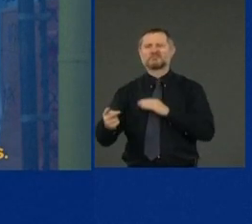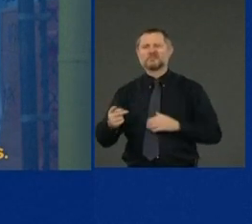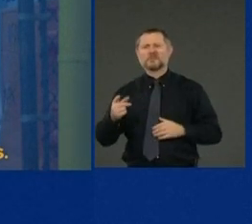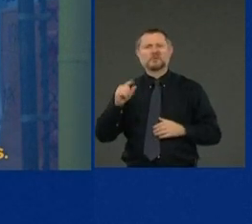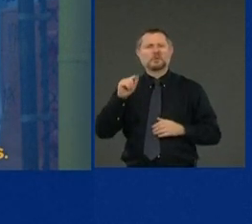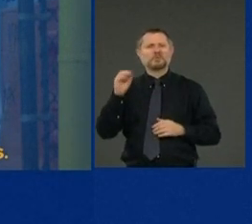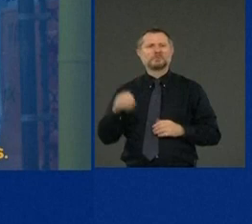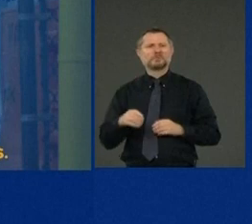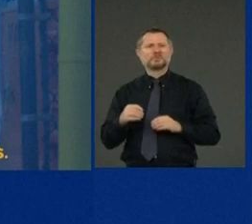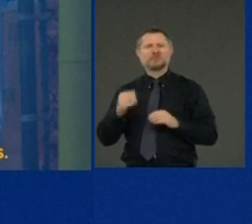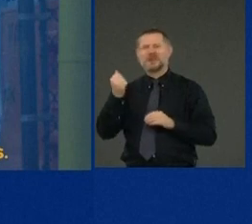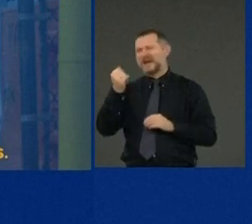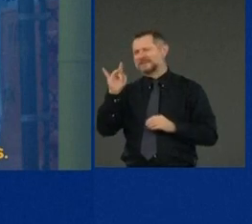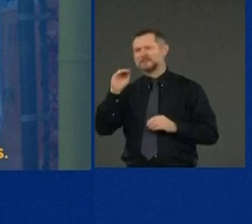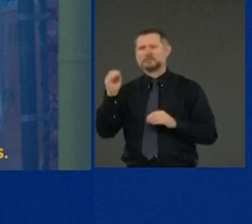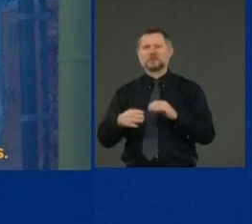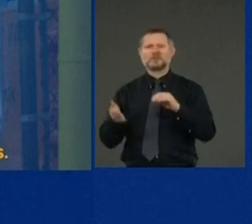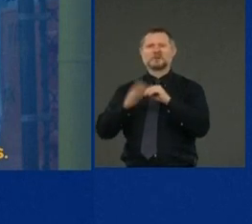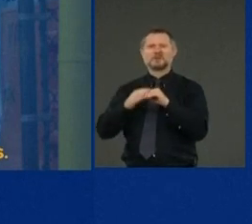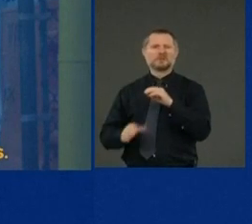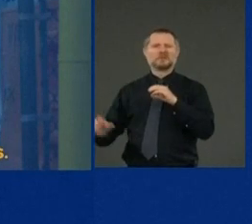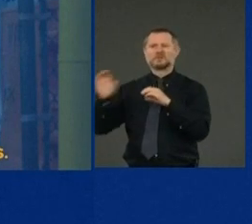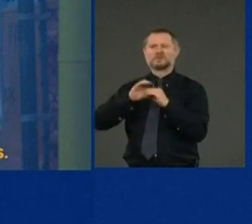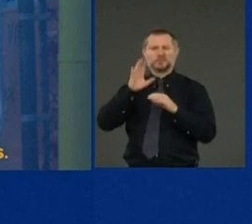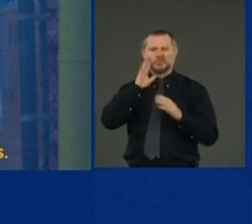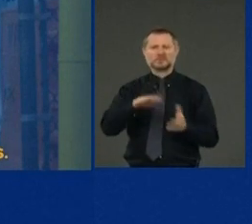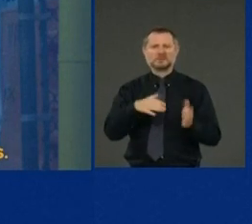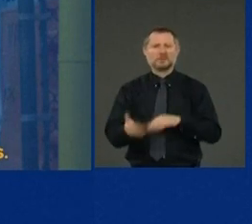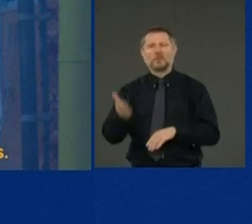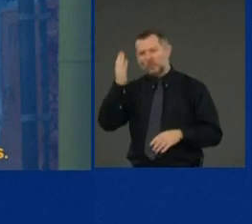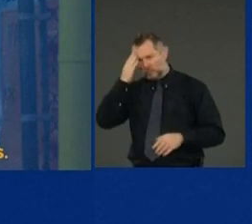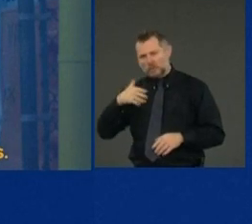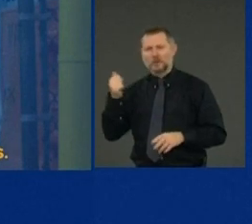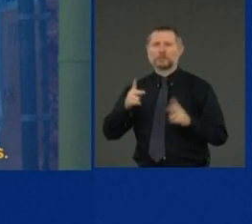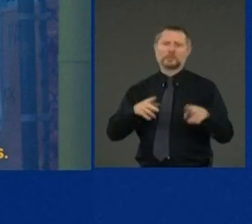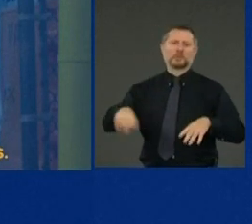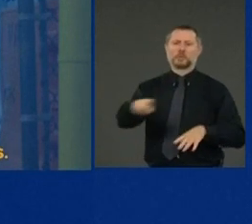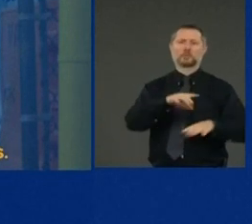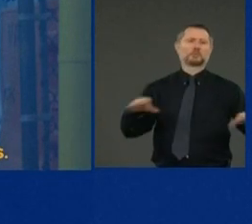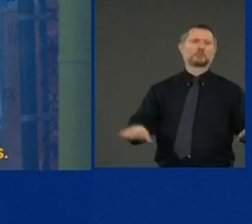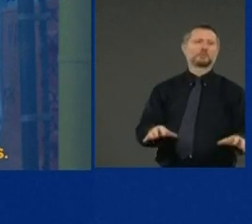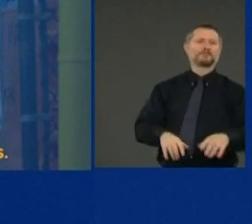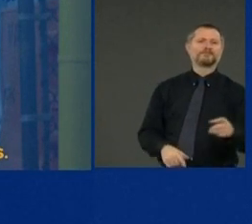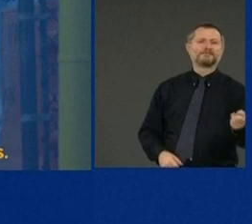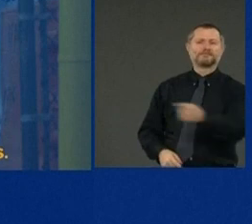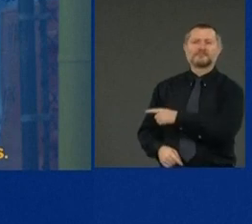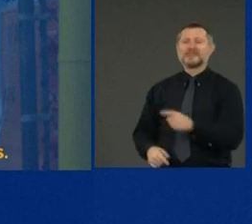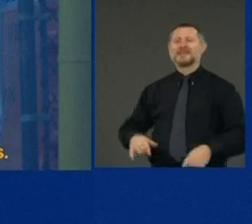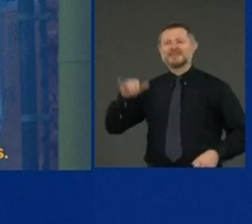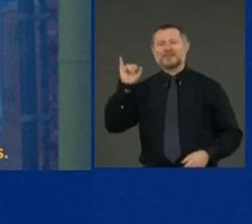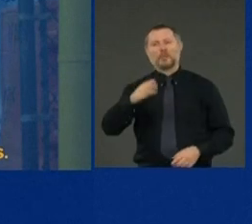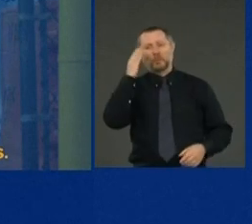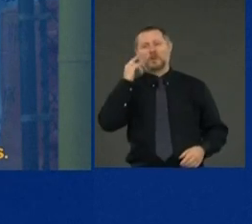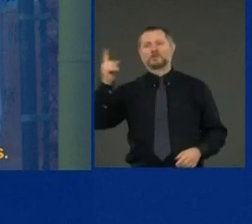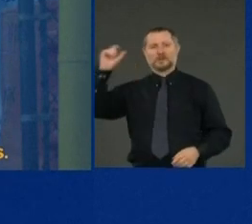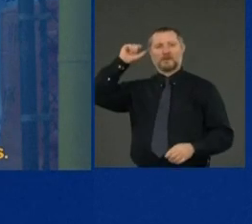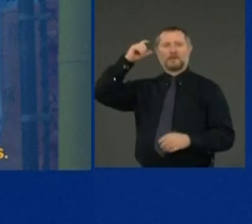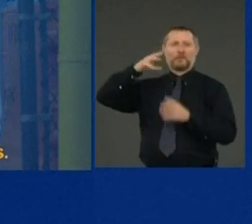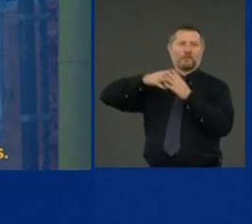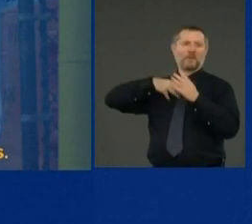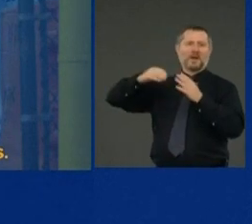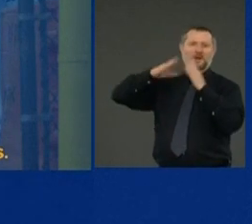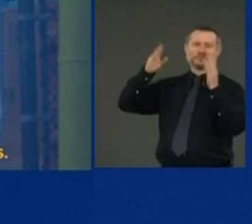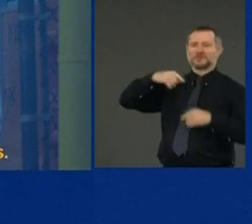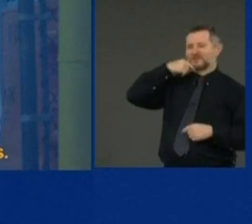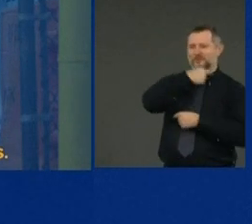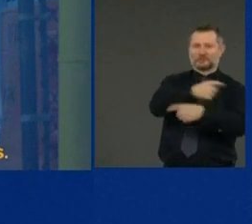30,000 more people are going to die because of what you're doing. That's what they say to you.